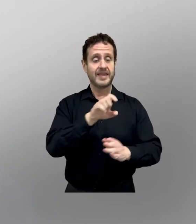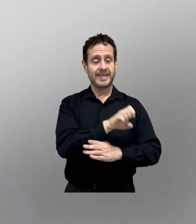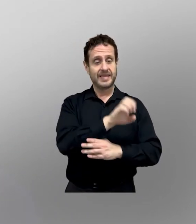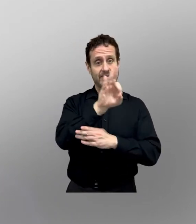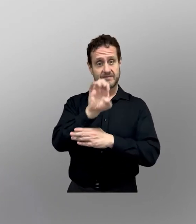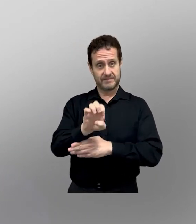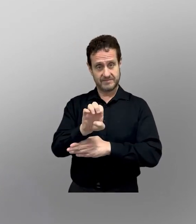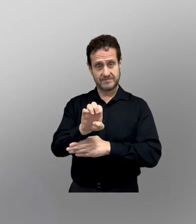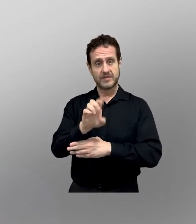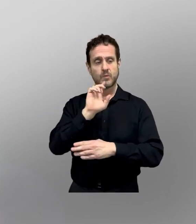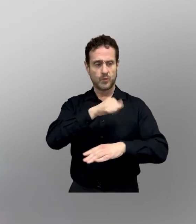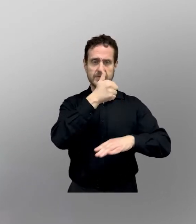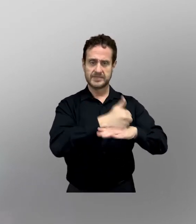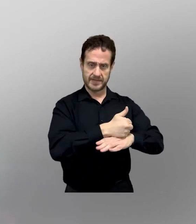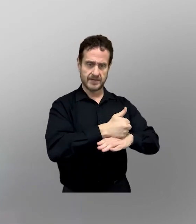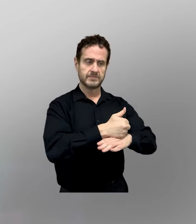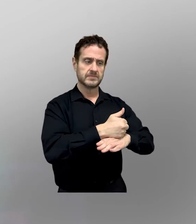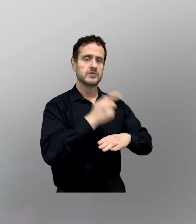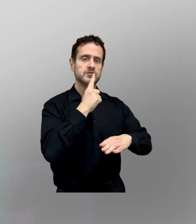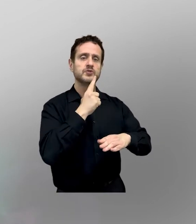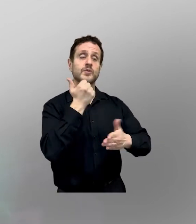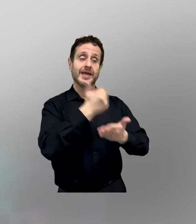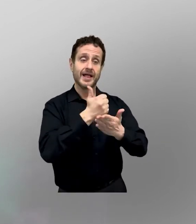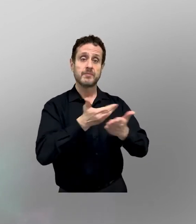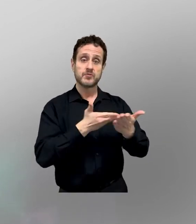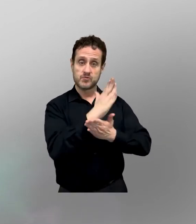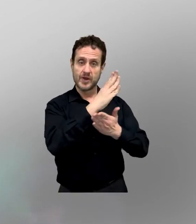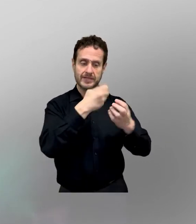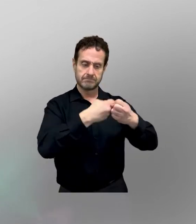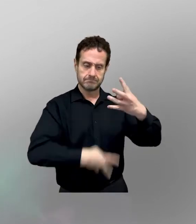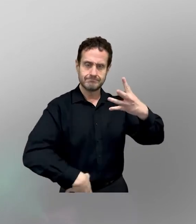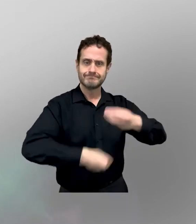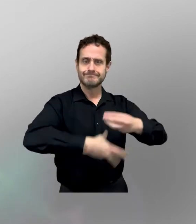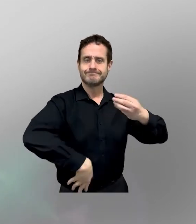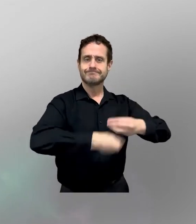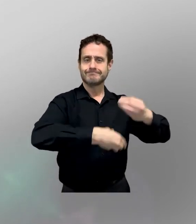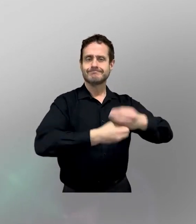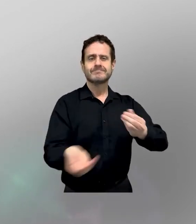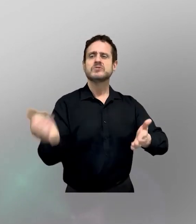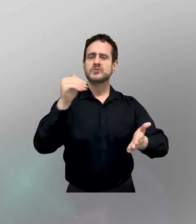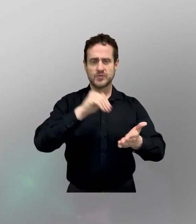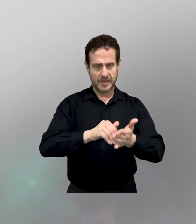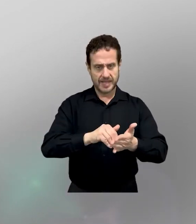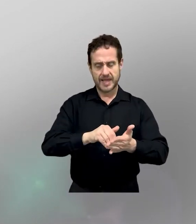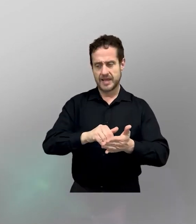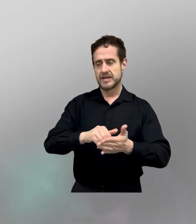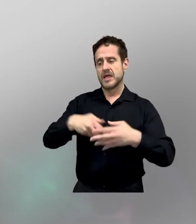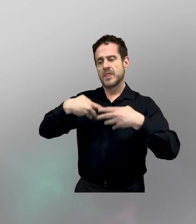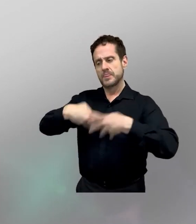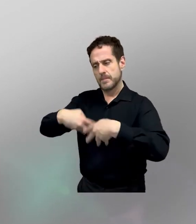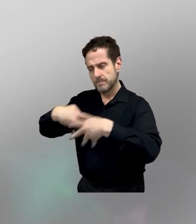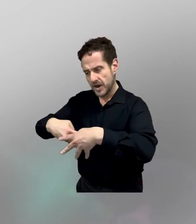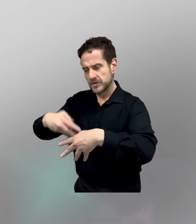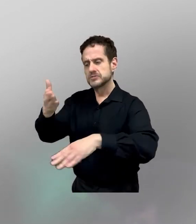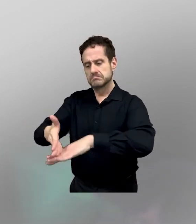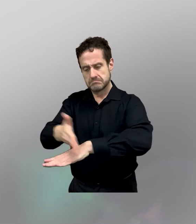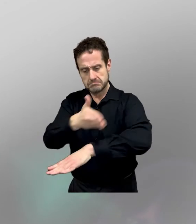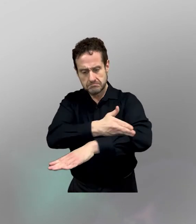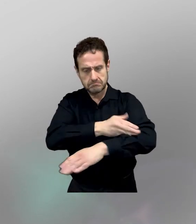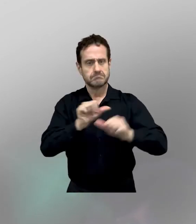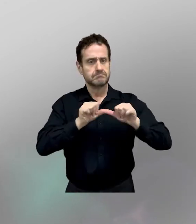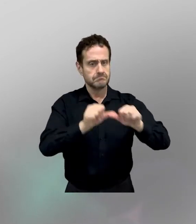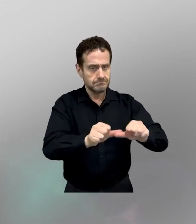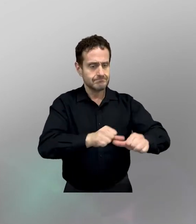later, Equip for Equality was created to expand this right, to once again take the march